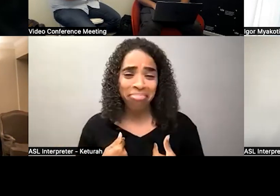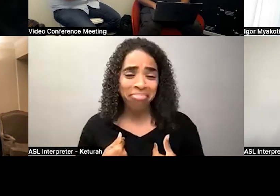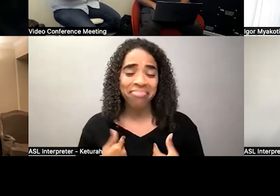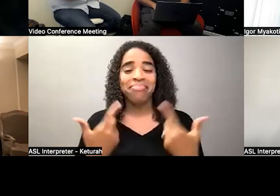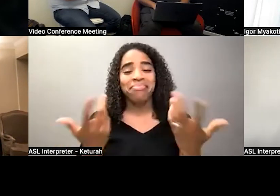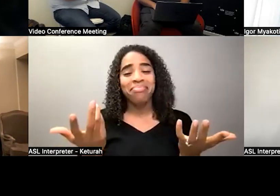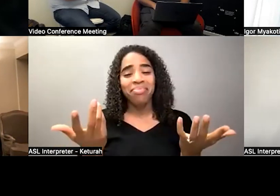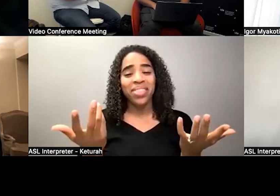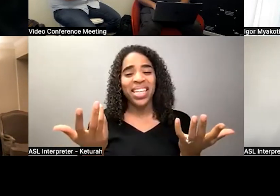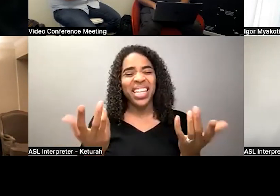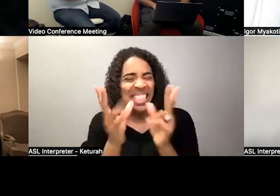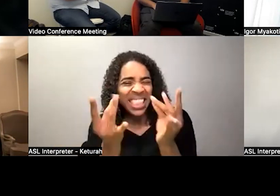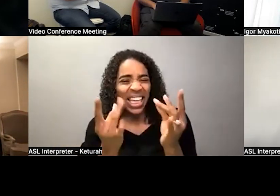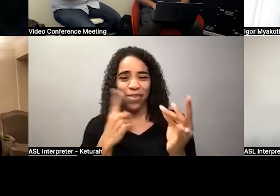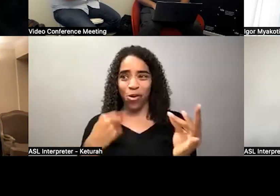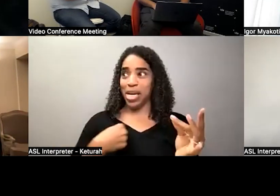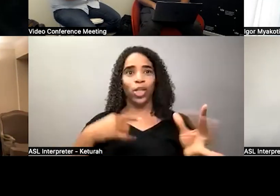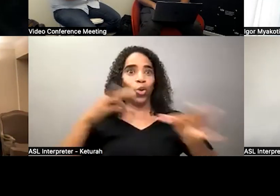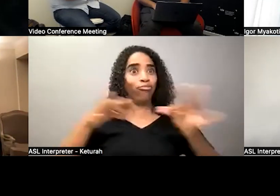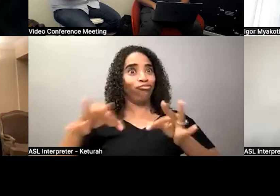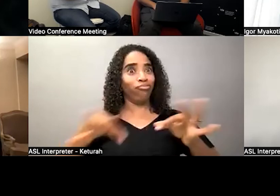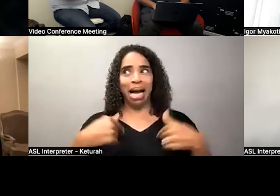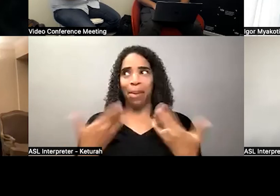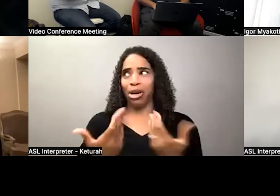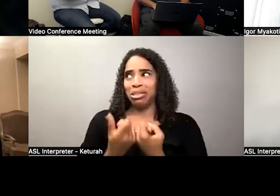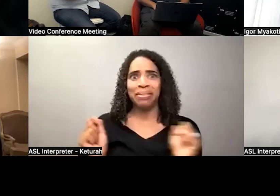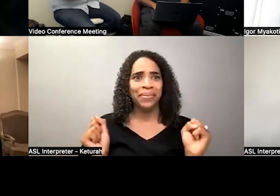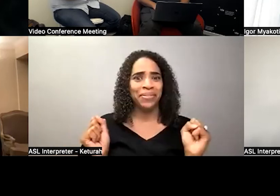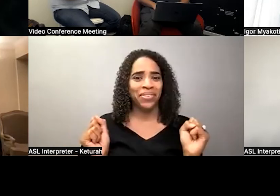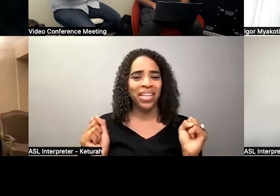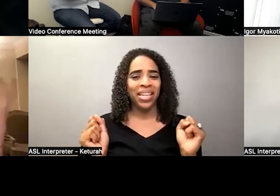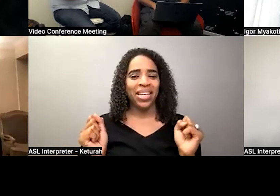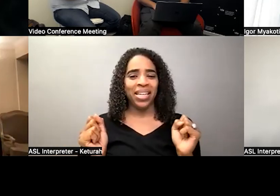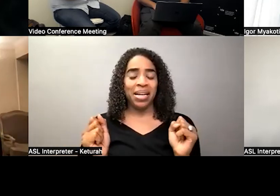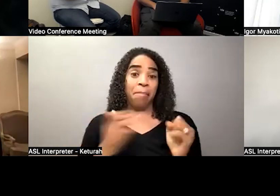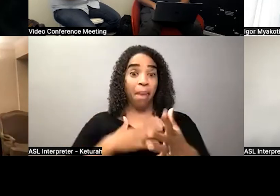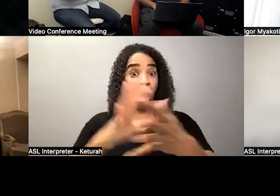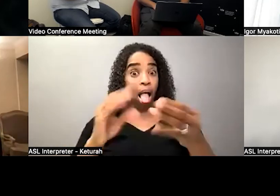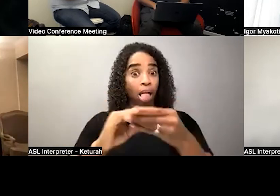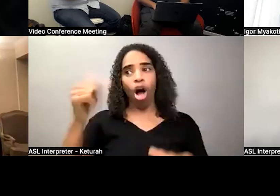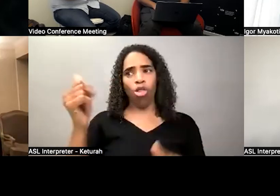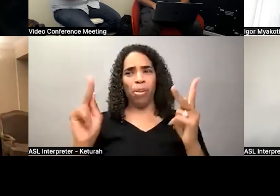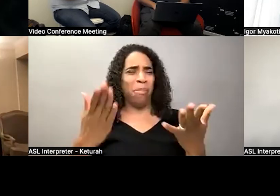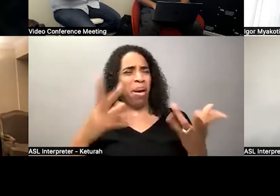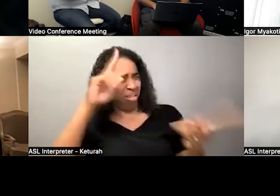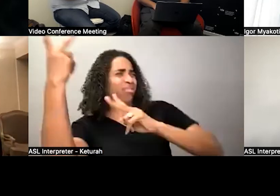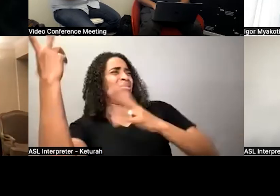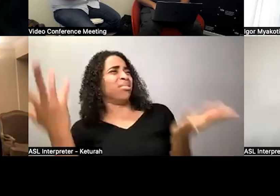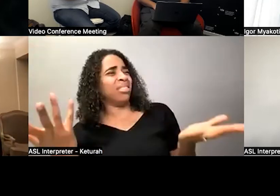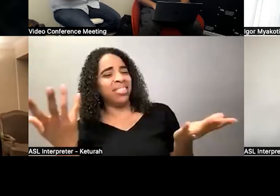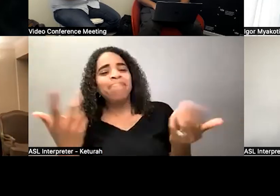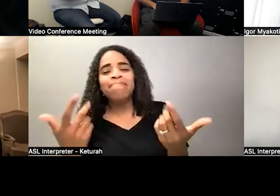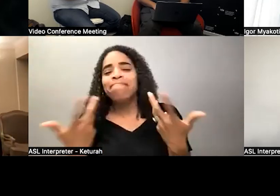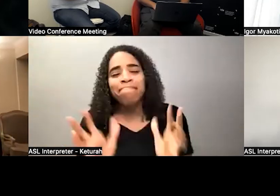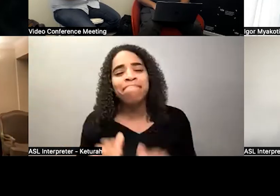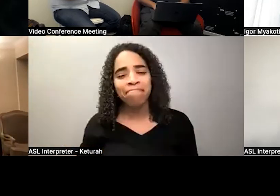It's a very tricky situation, and anything what I can say can be, you know, twisted in so many ways.